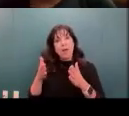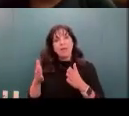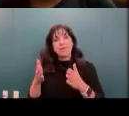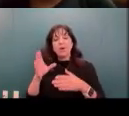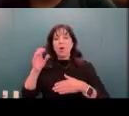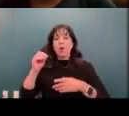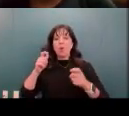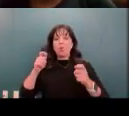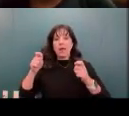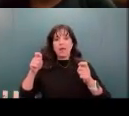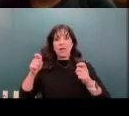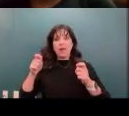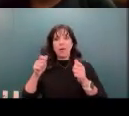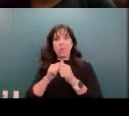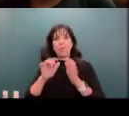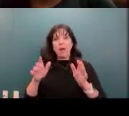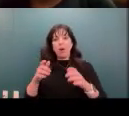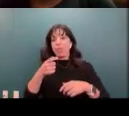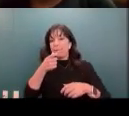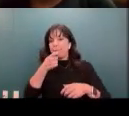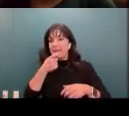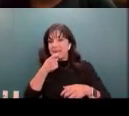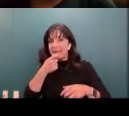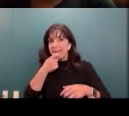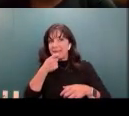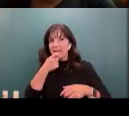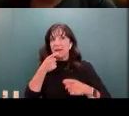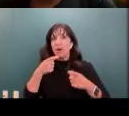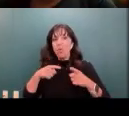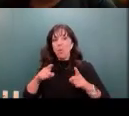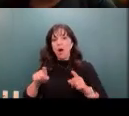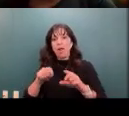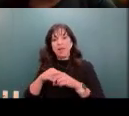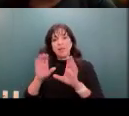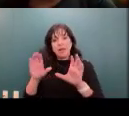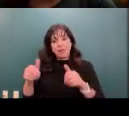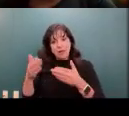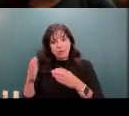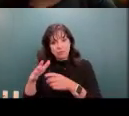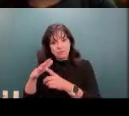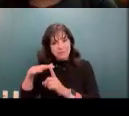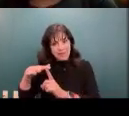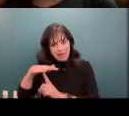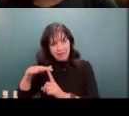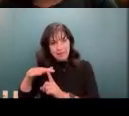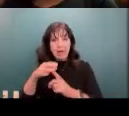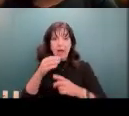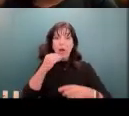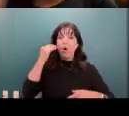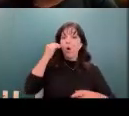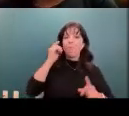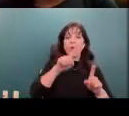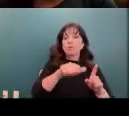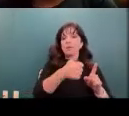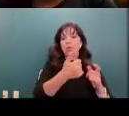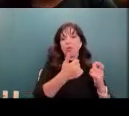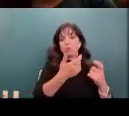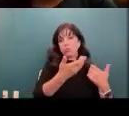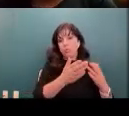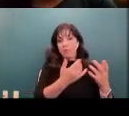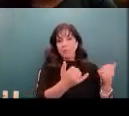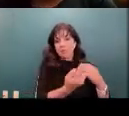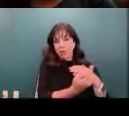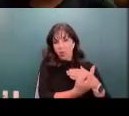co-regulate, especially without the binky, while in a class setting? At home, he goes to another room and plays by himself for a little